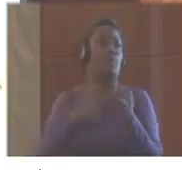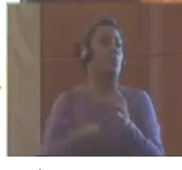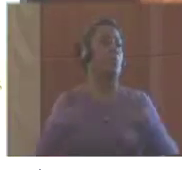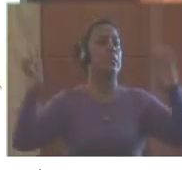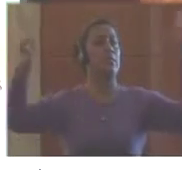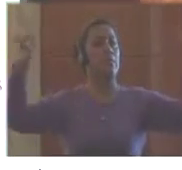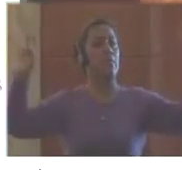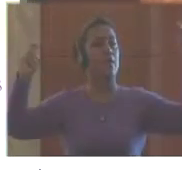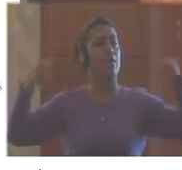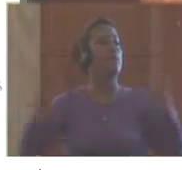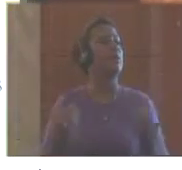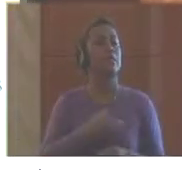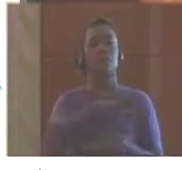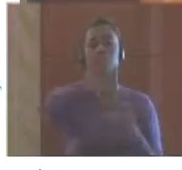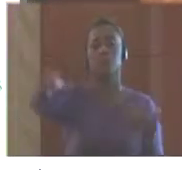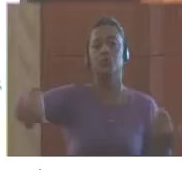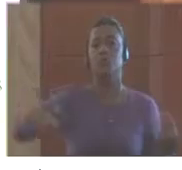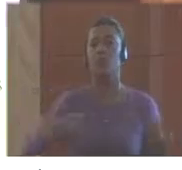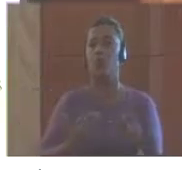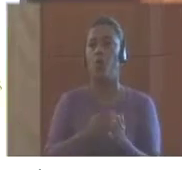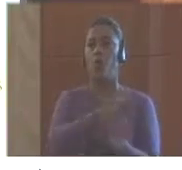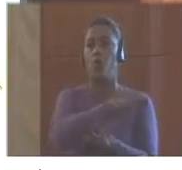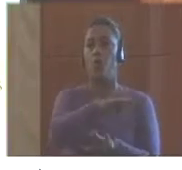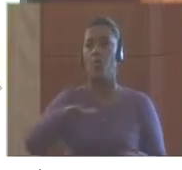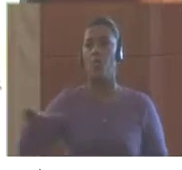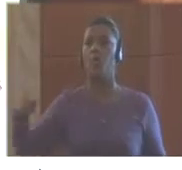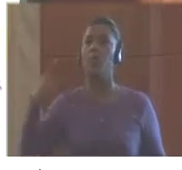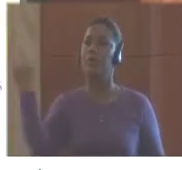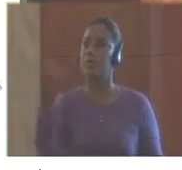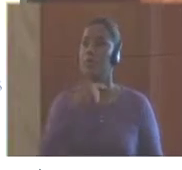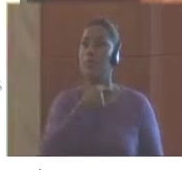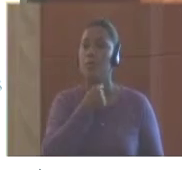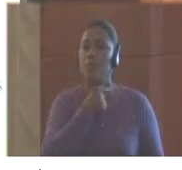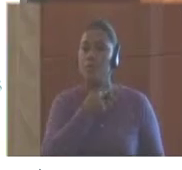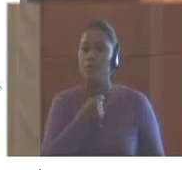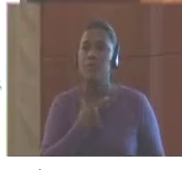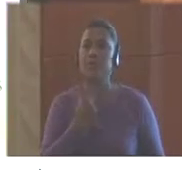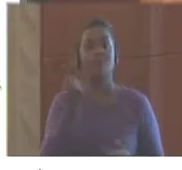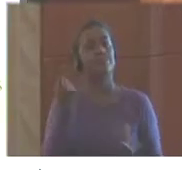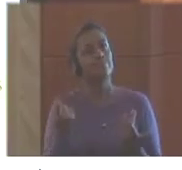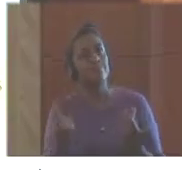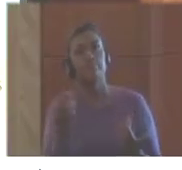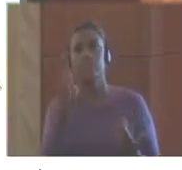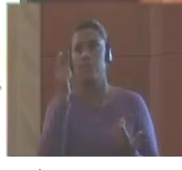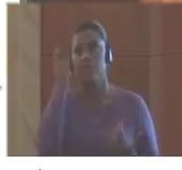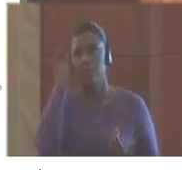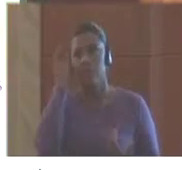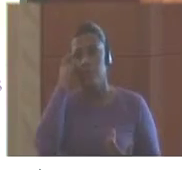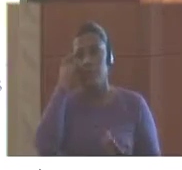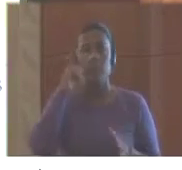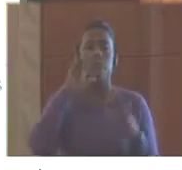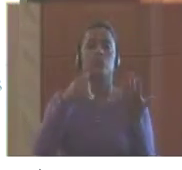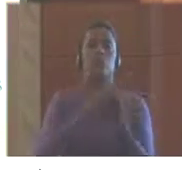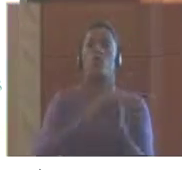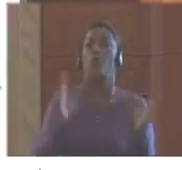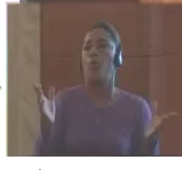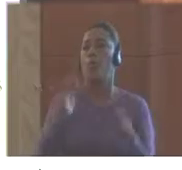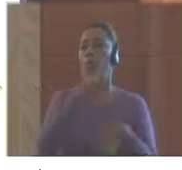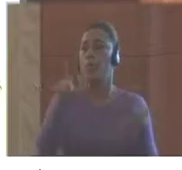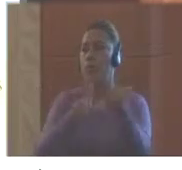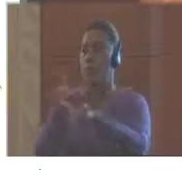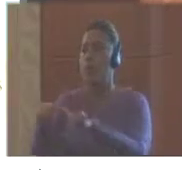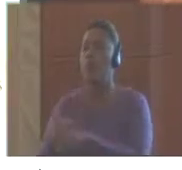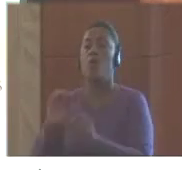crosses across, and this is the cross-sectional issue. In other words, that we would like